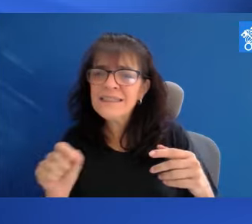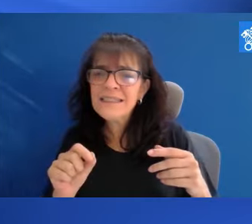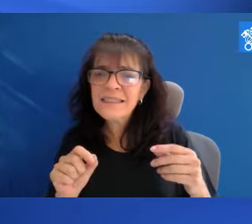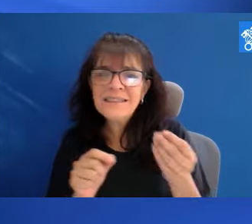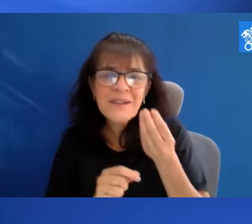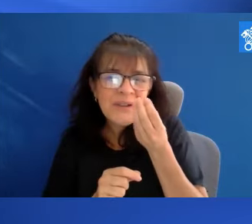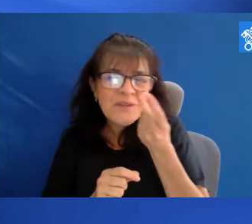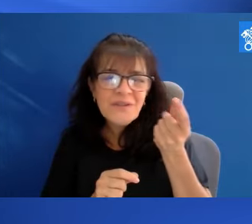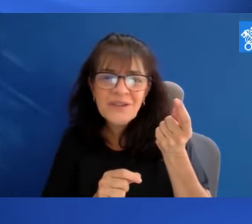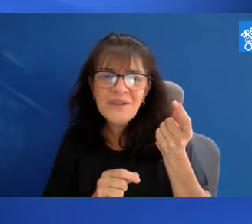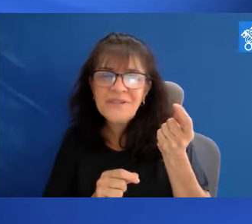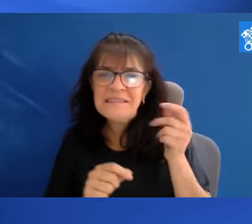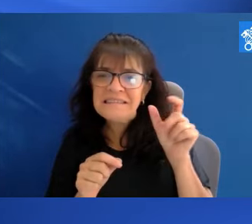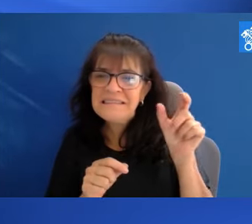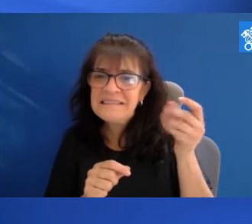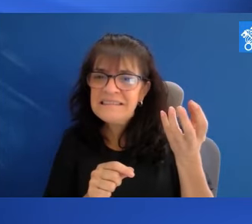Not many.